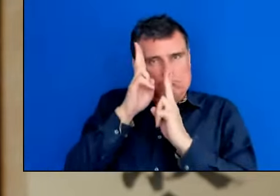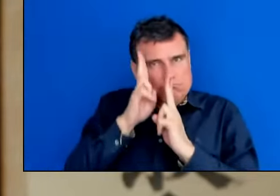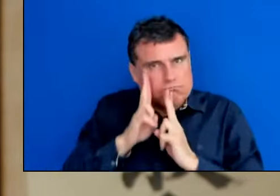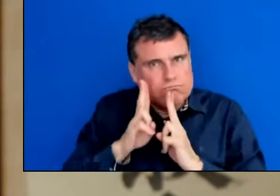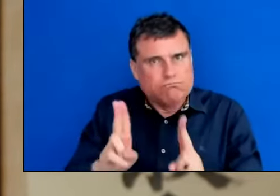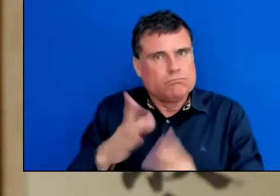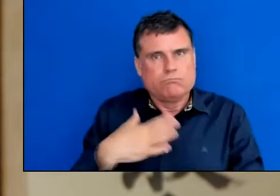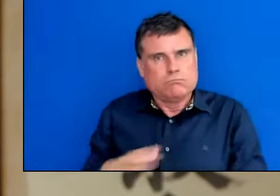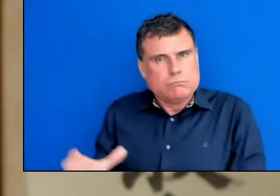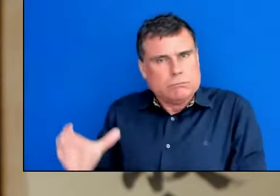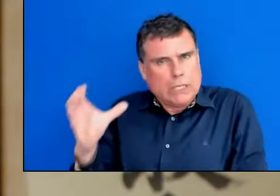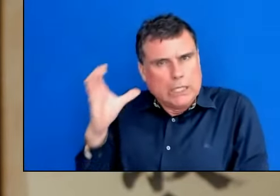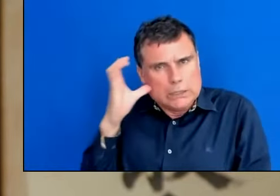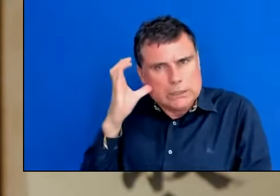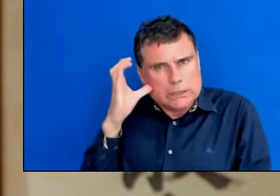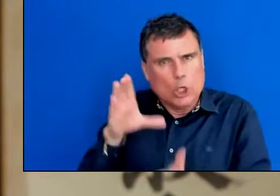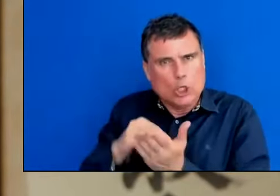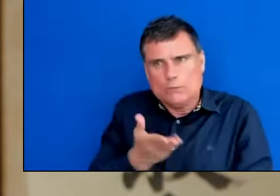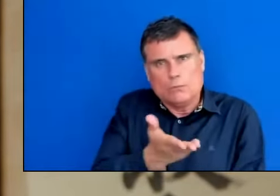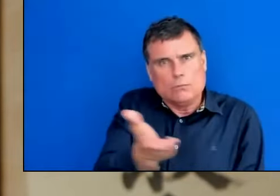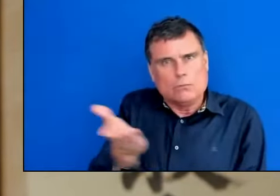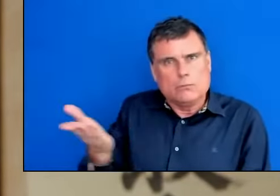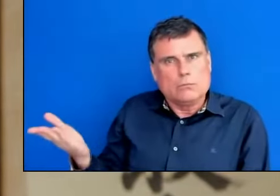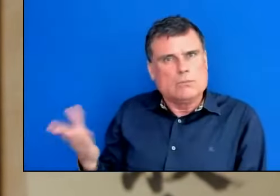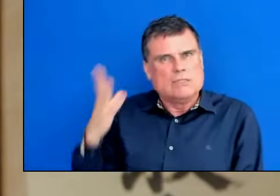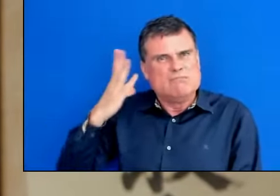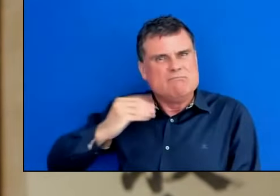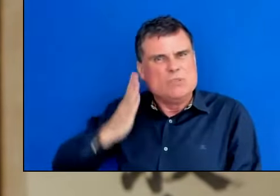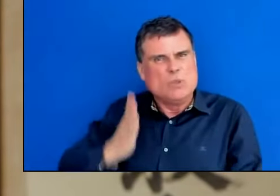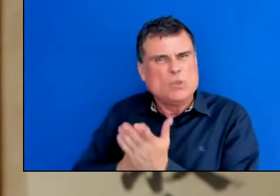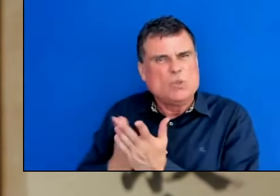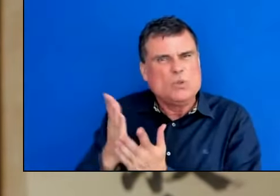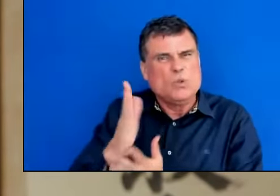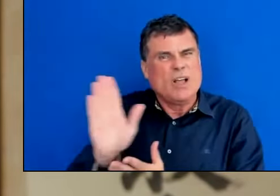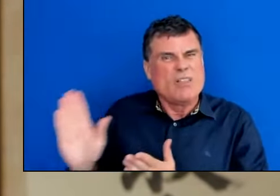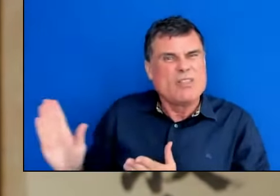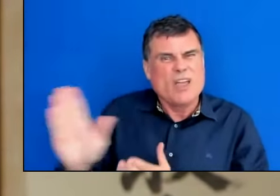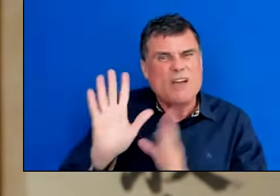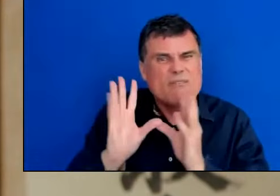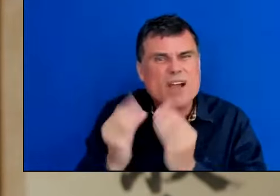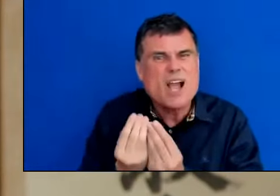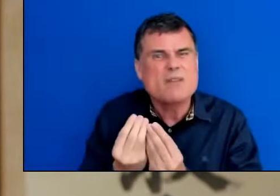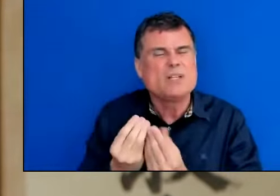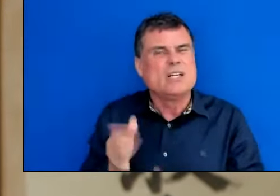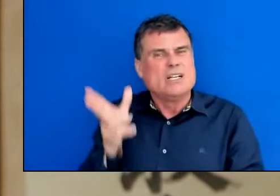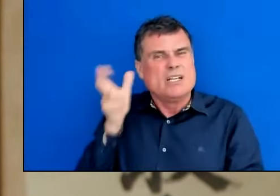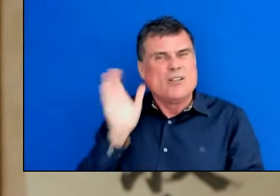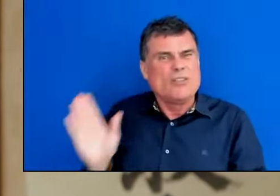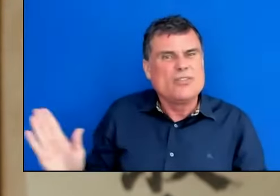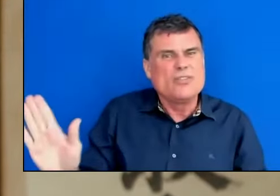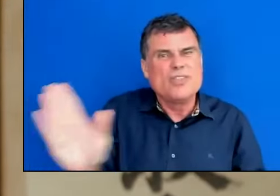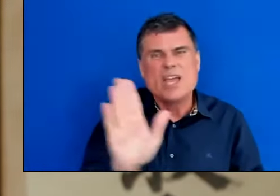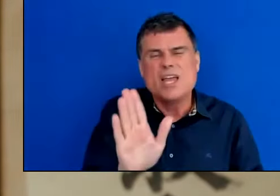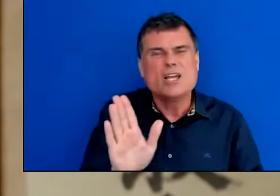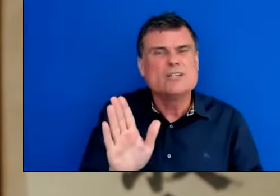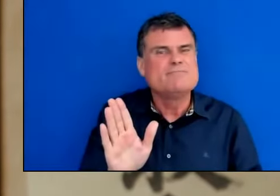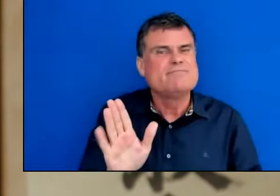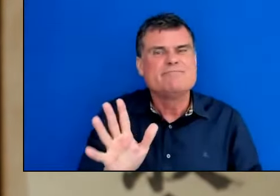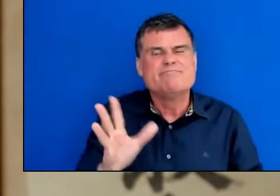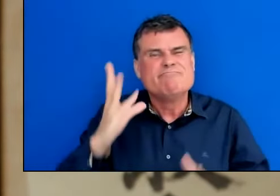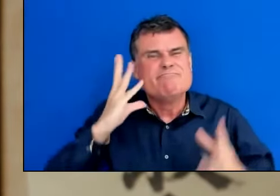privileges to listen and learn from survivors and their families, to hear their